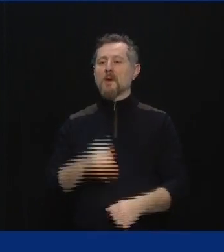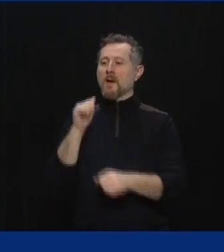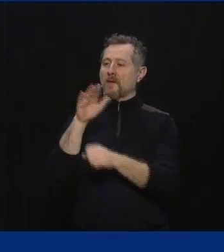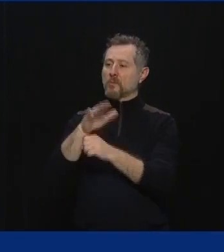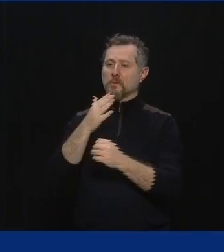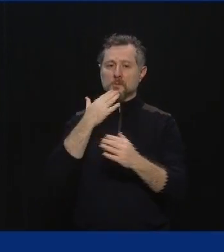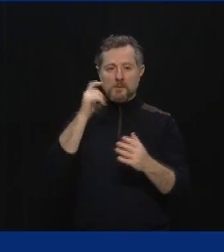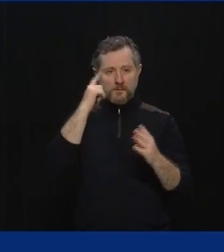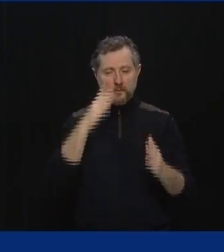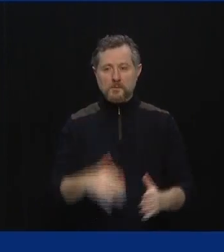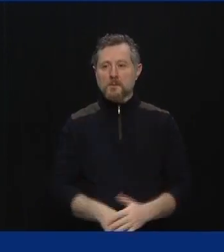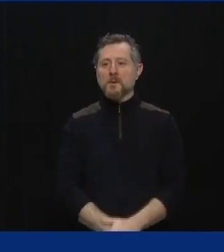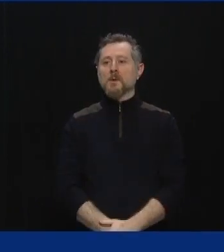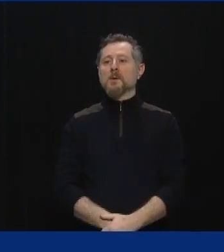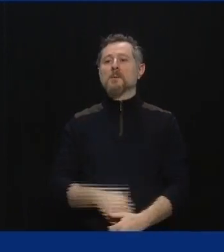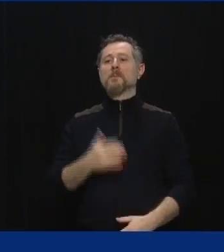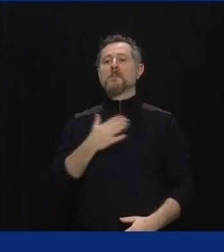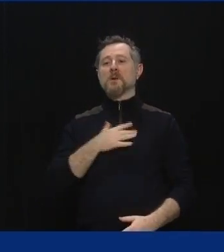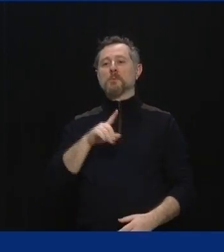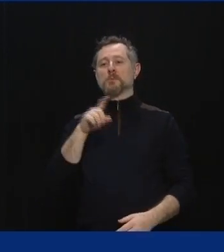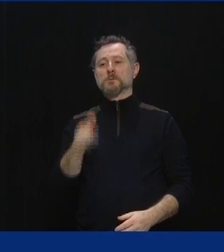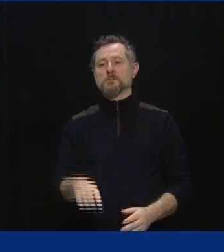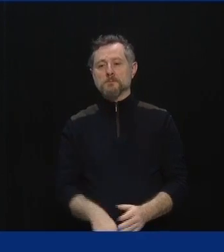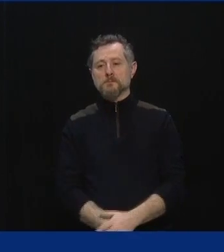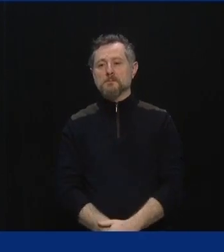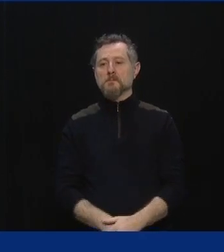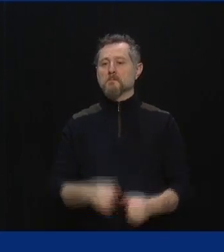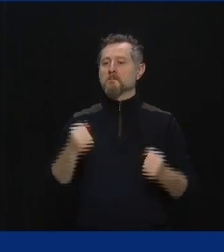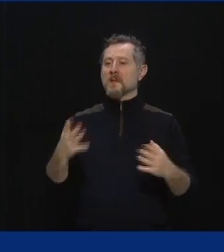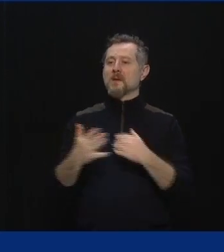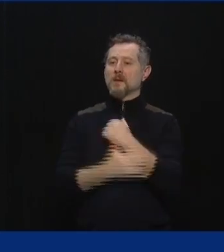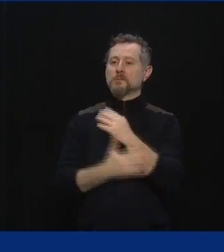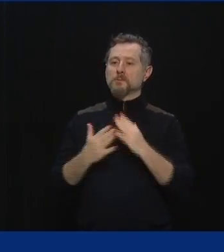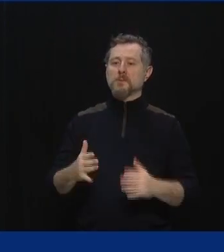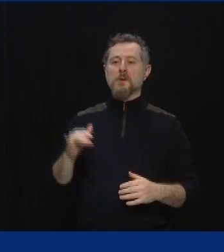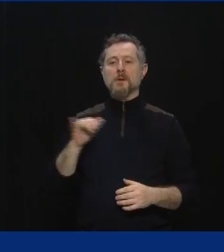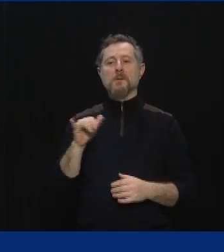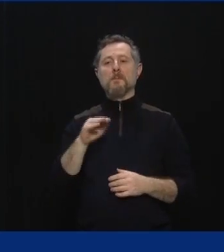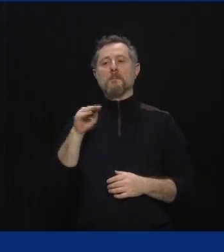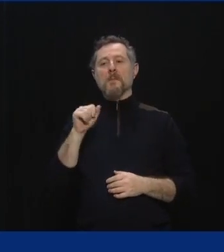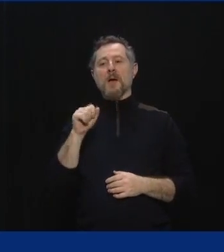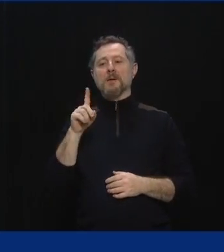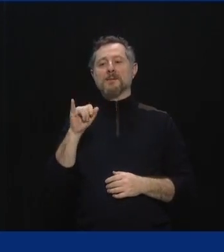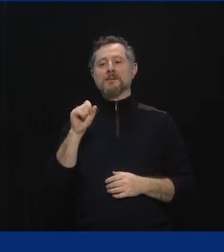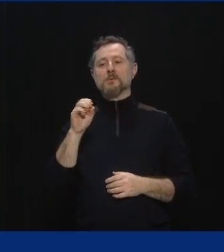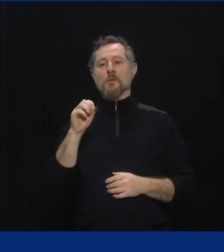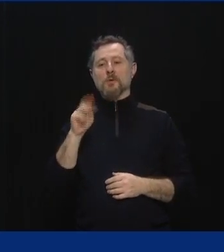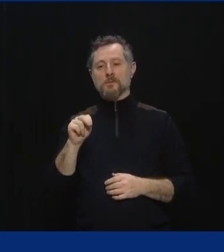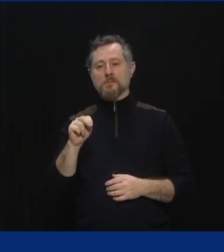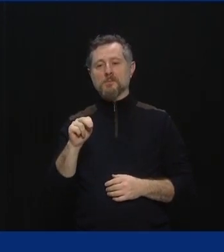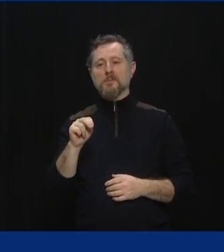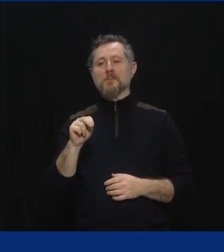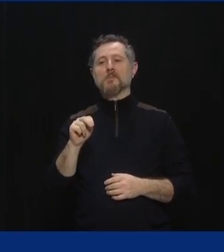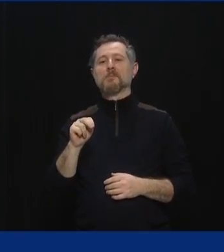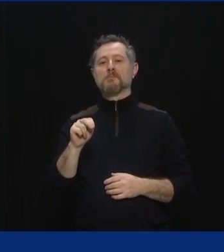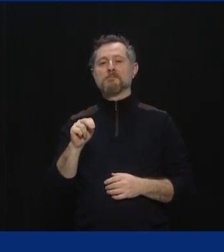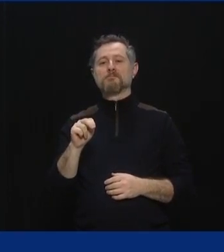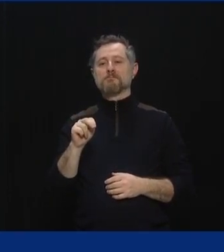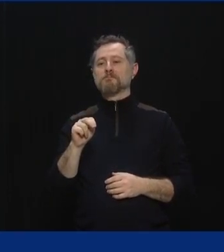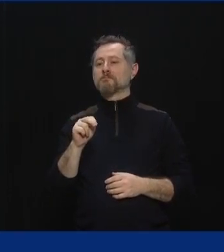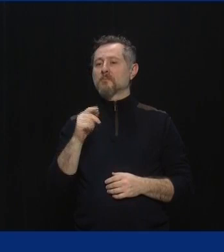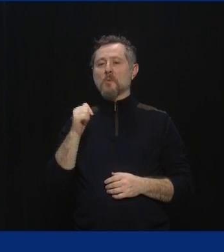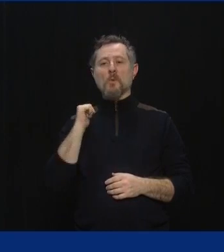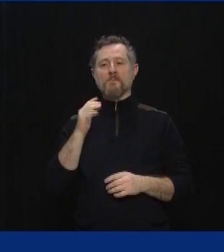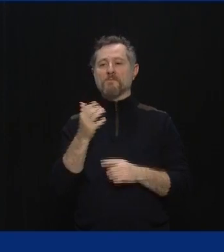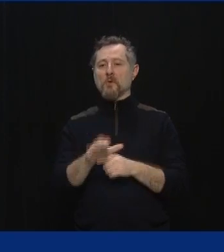Good afternoon, Governor. My question for you is, there are many counties like Madison County who are opposing your mandate and won't enforce masking